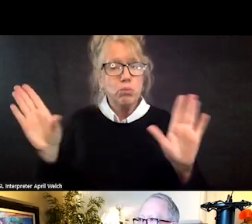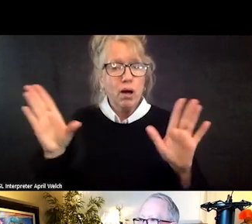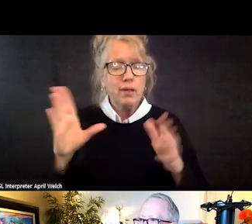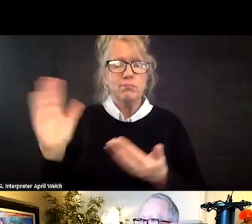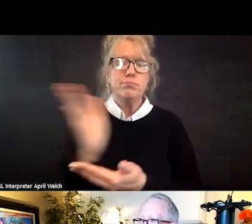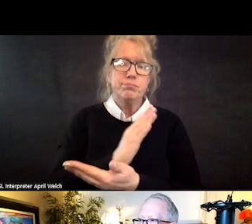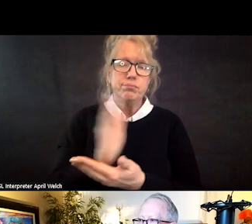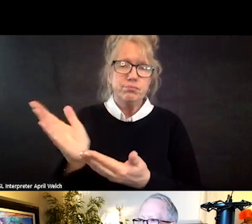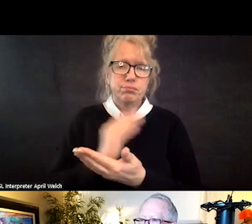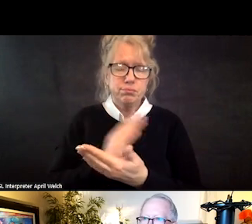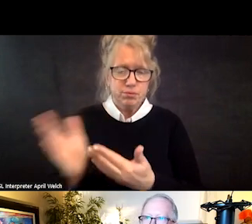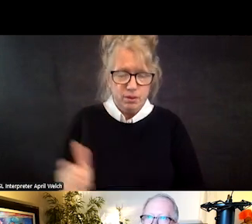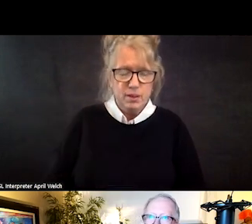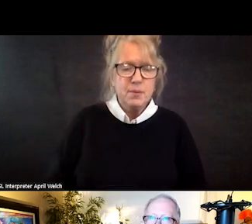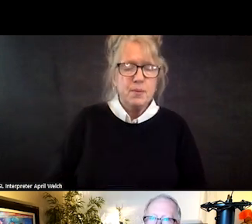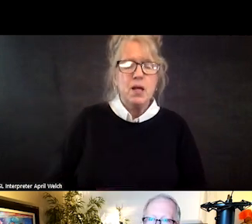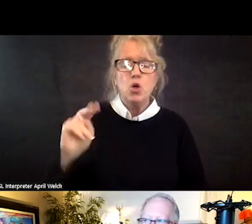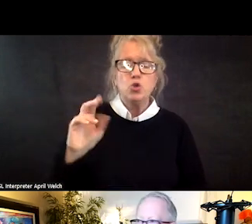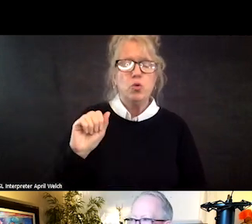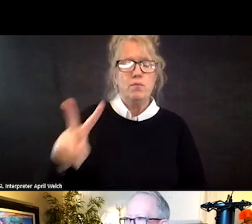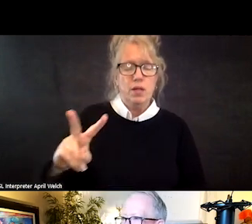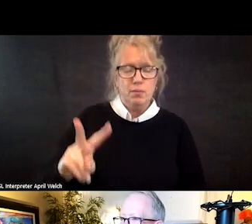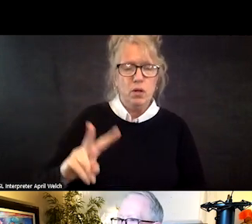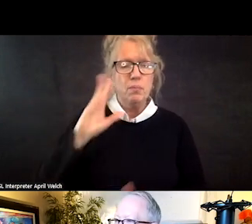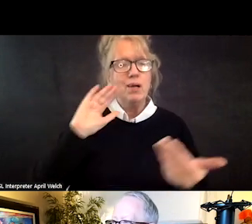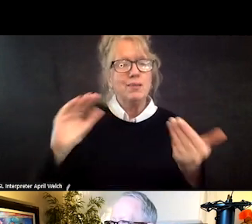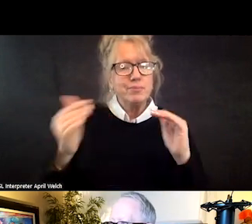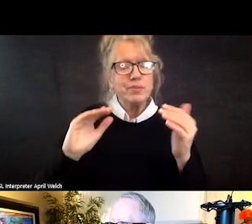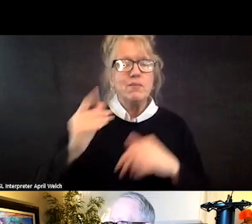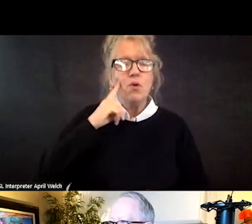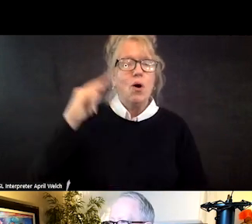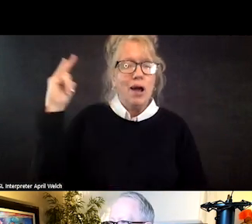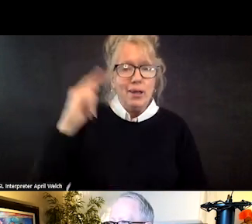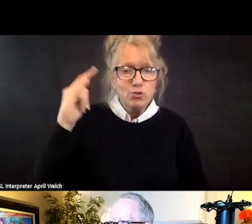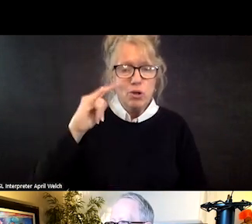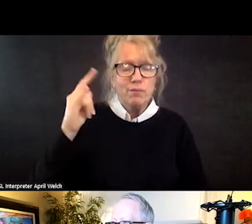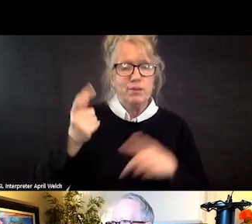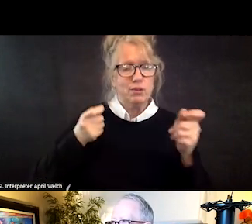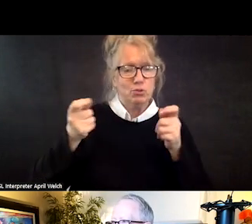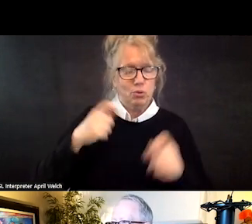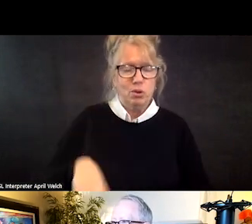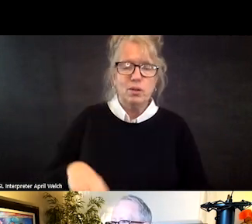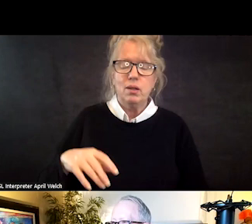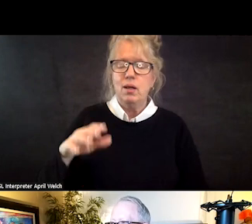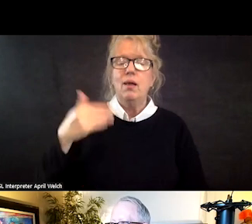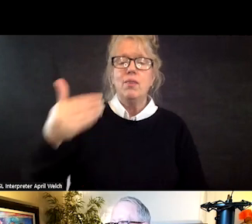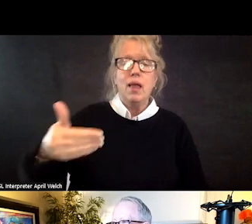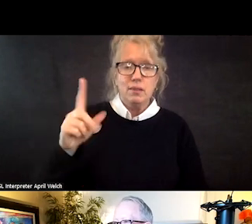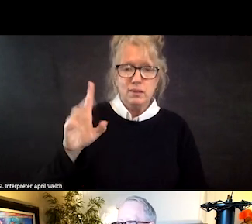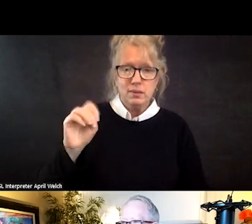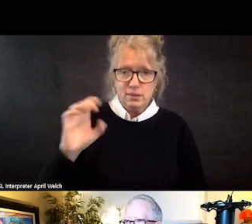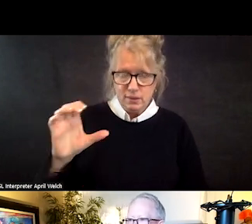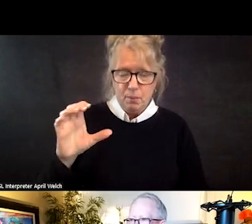continuum. In November, the metaphor of air traffic control. And in December,